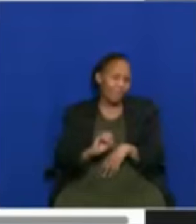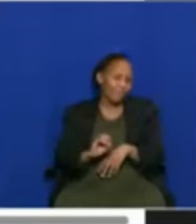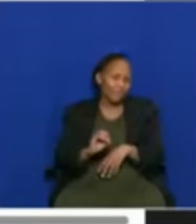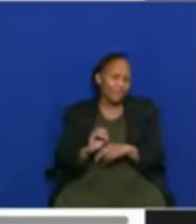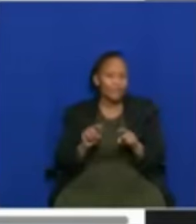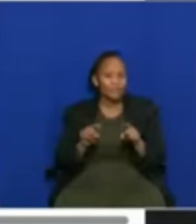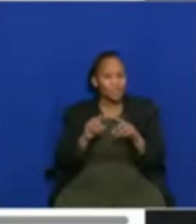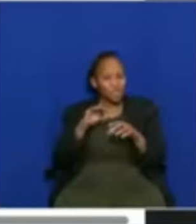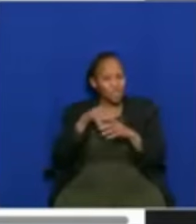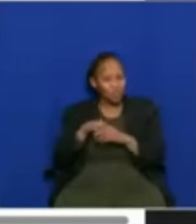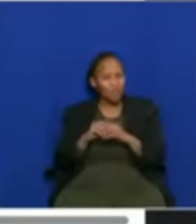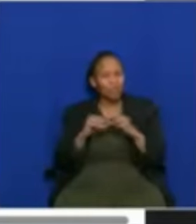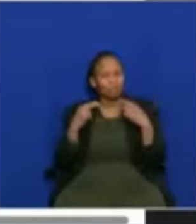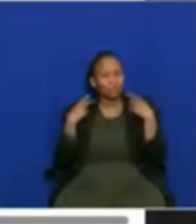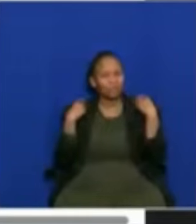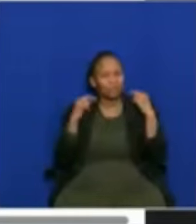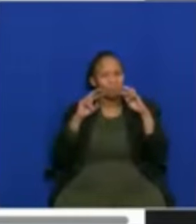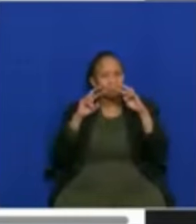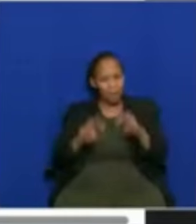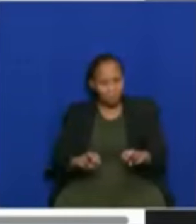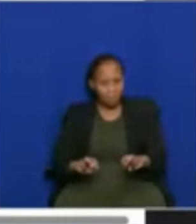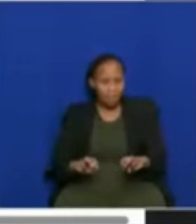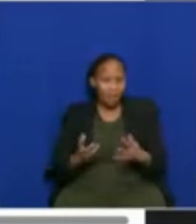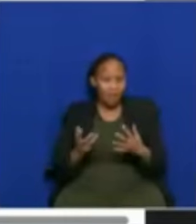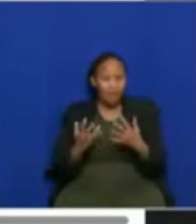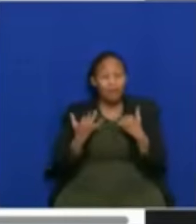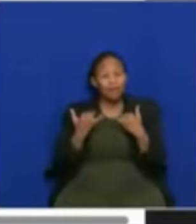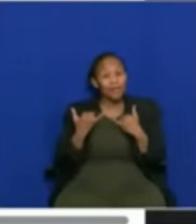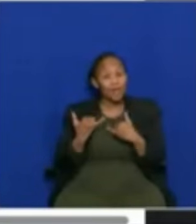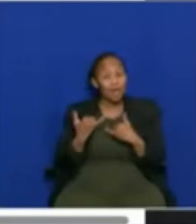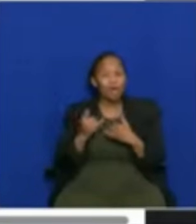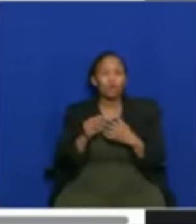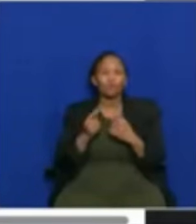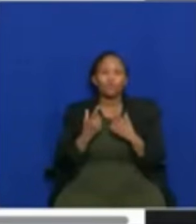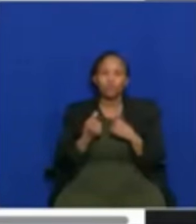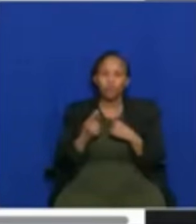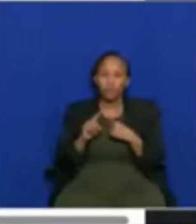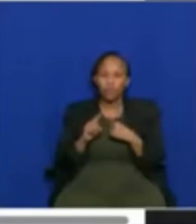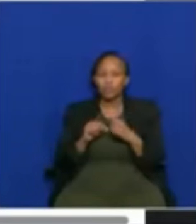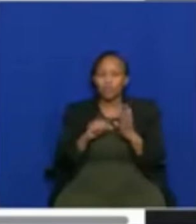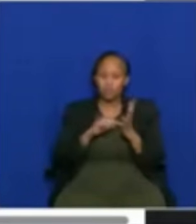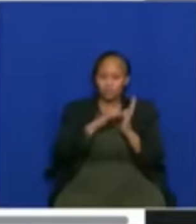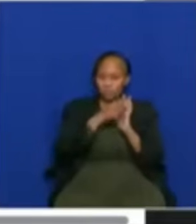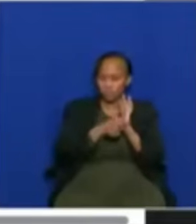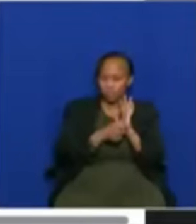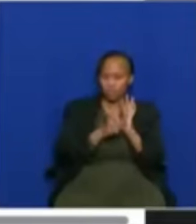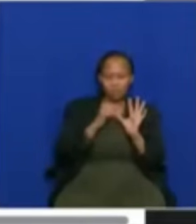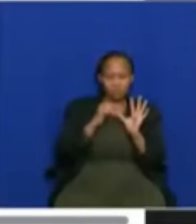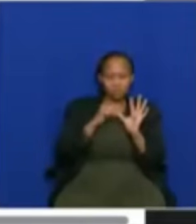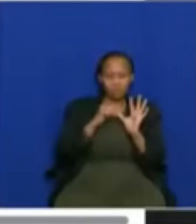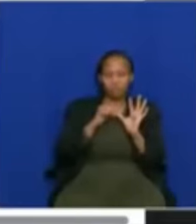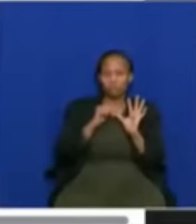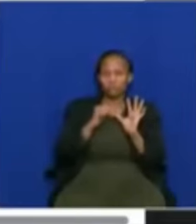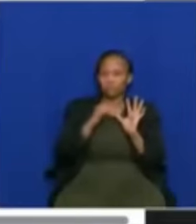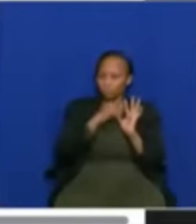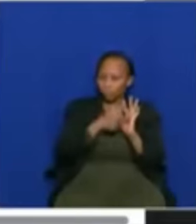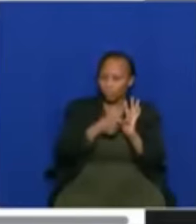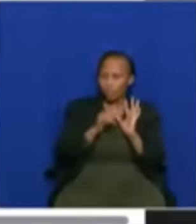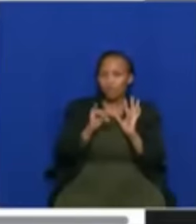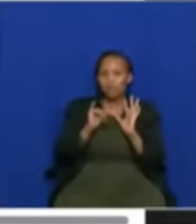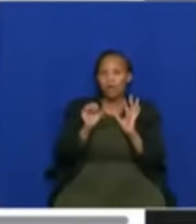now investigating the appointment of Kumalo, Lushaba, Madondo, Moyana, Ngube, Van Vuren, Mukwele, and